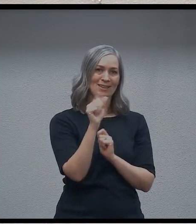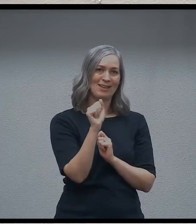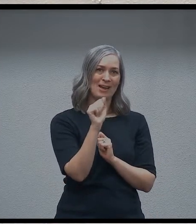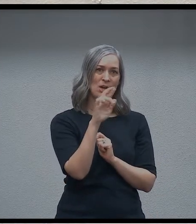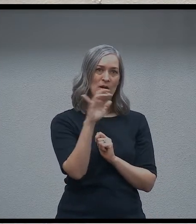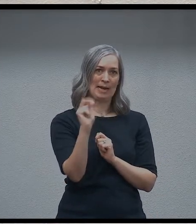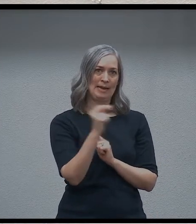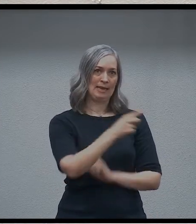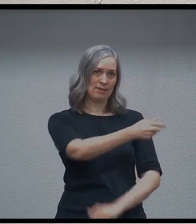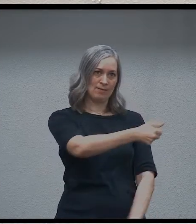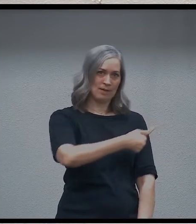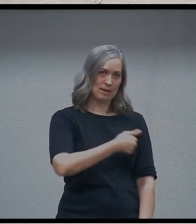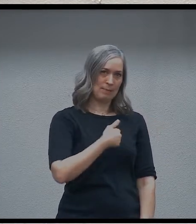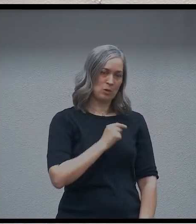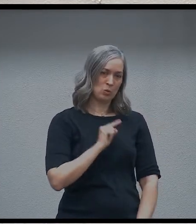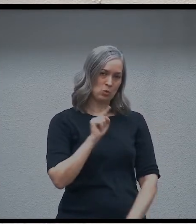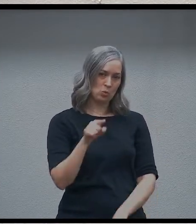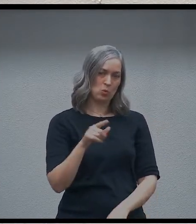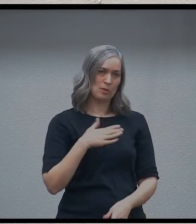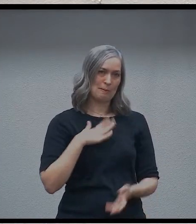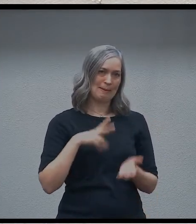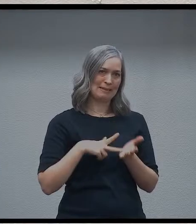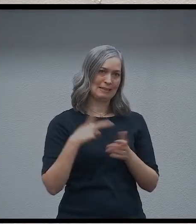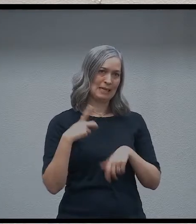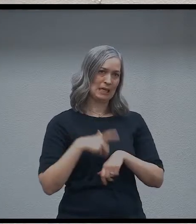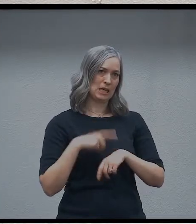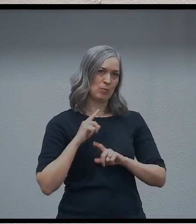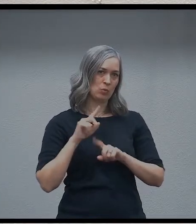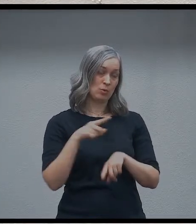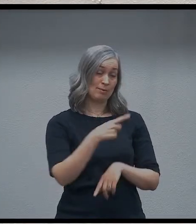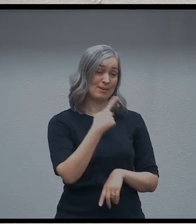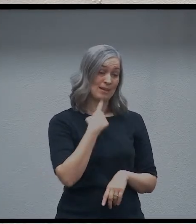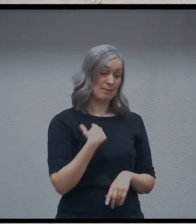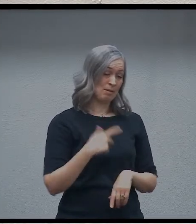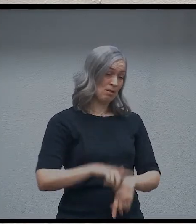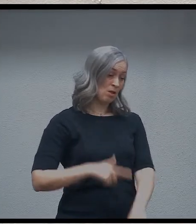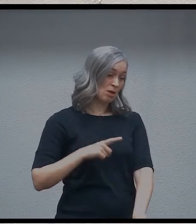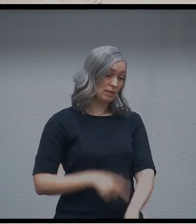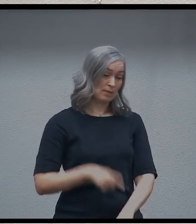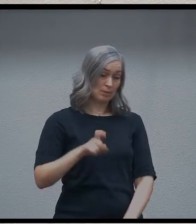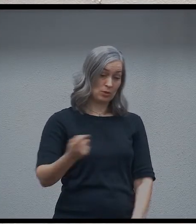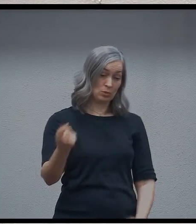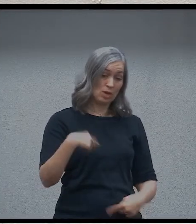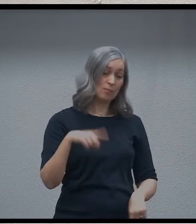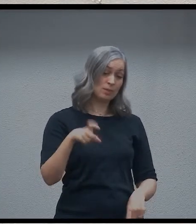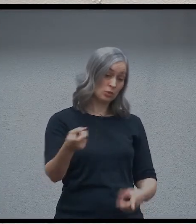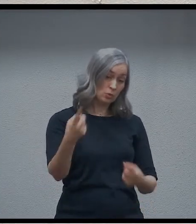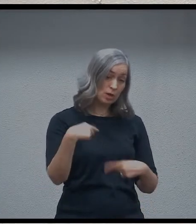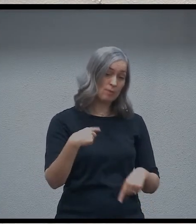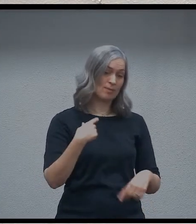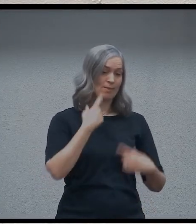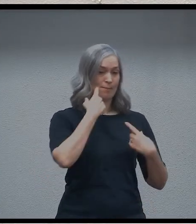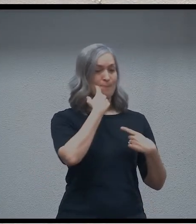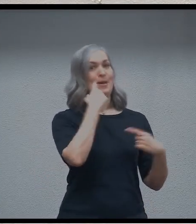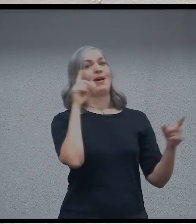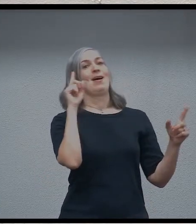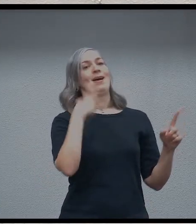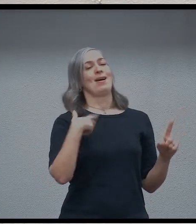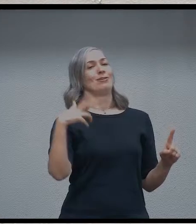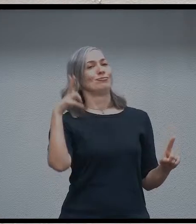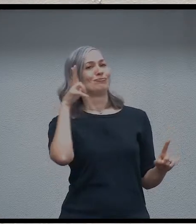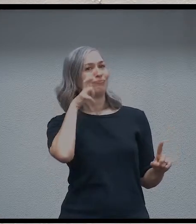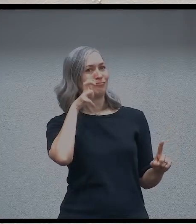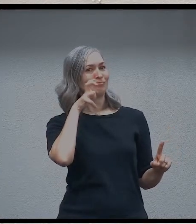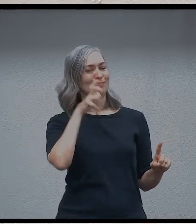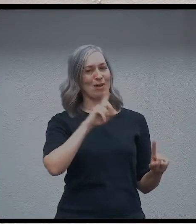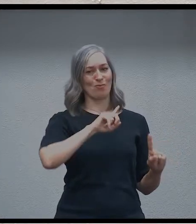out. And he had been telling me for a long time, quite a long time, listen, you need to come out, you need to come out, you need to come out. And so finally I listened to him, went